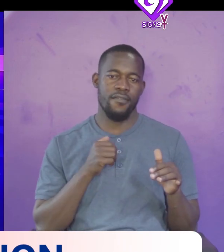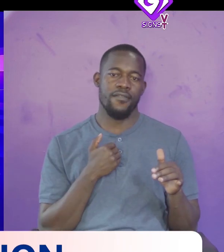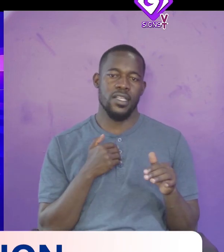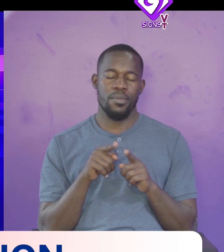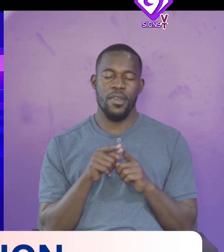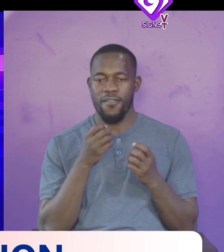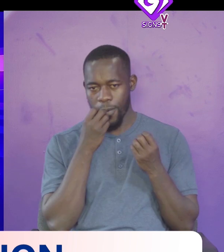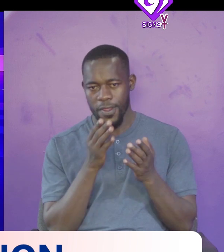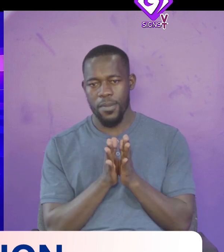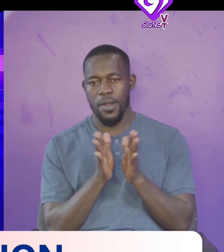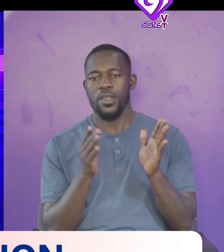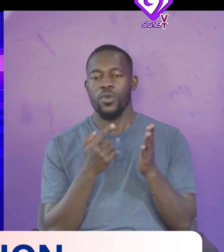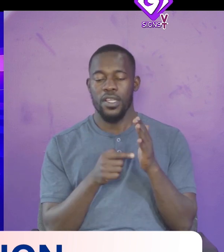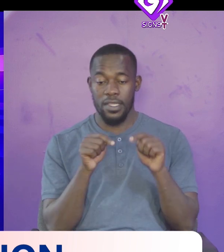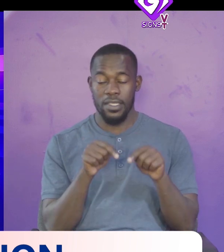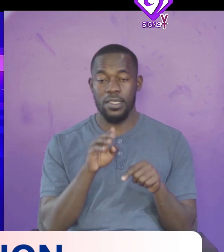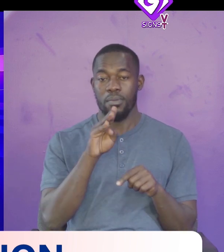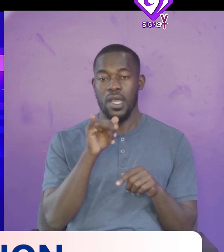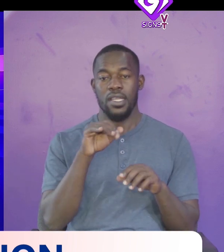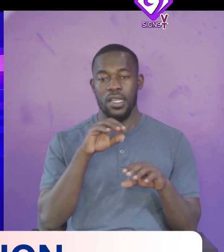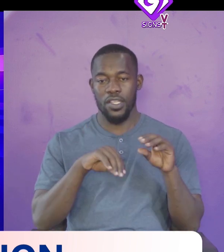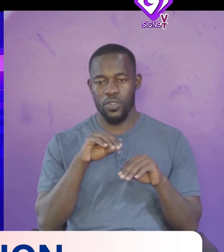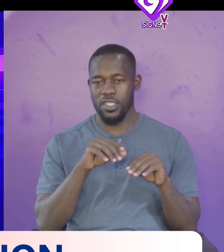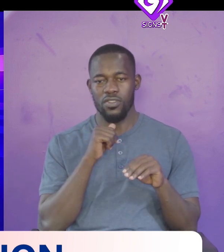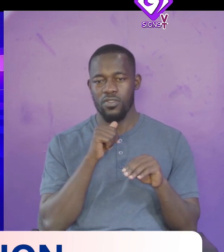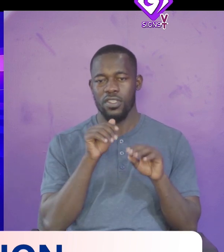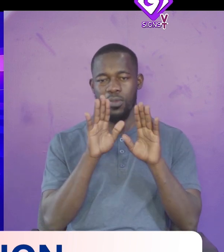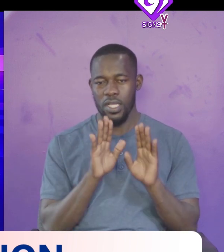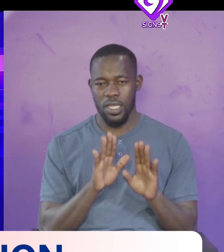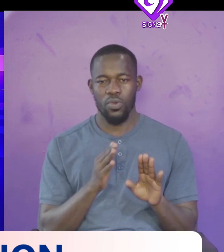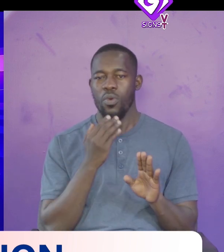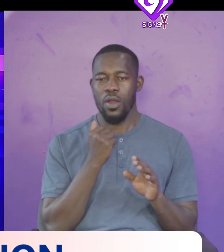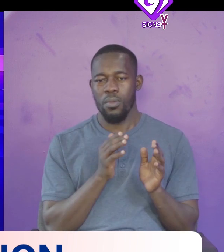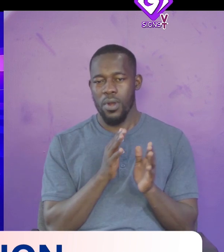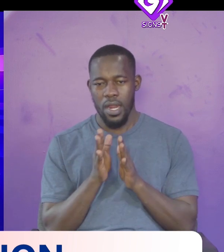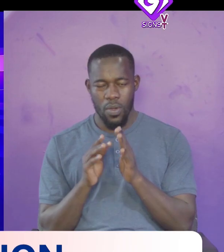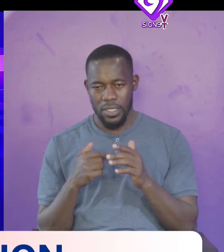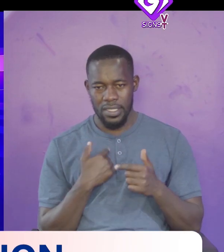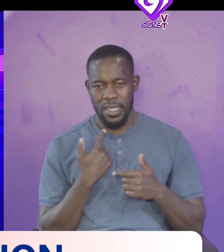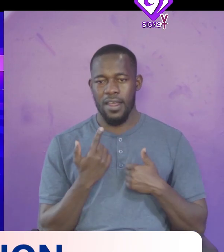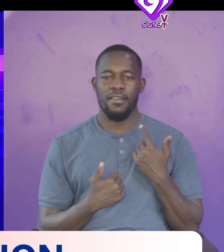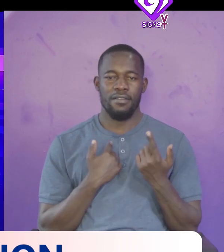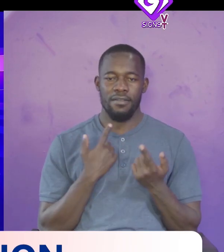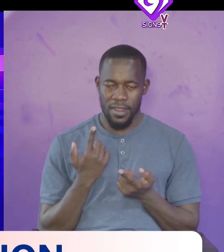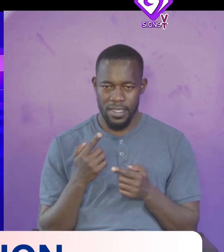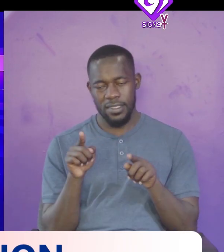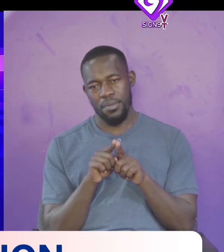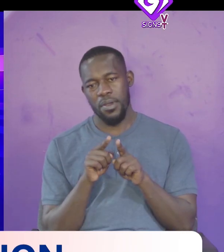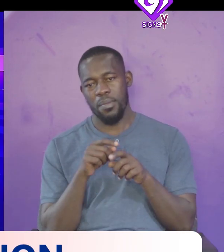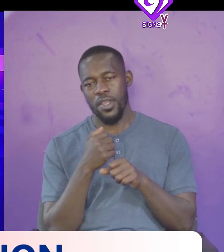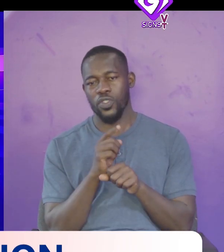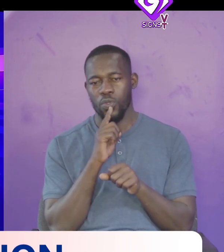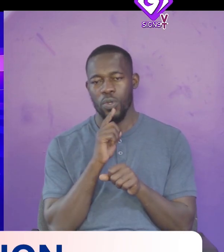out there, these by-elections should not define us. Because we need to organize ourselves and we need to make sure that